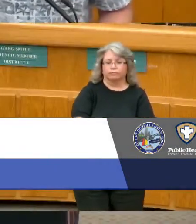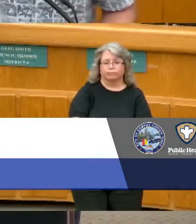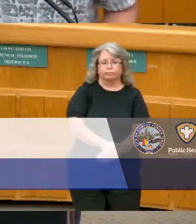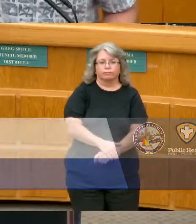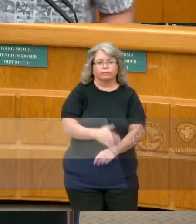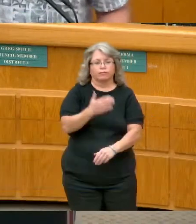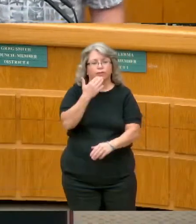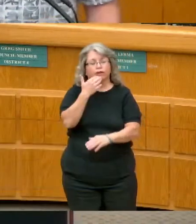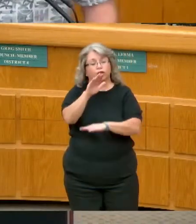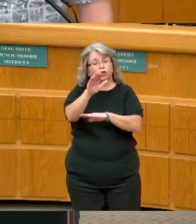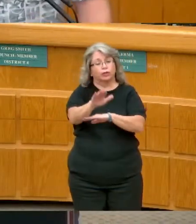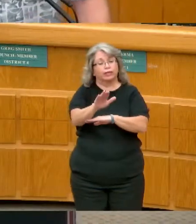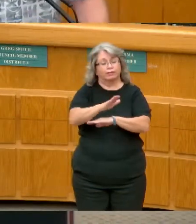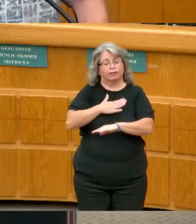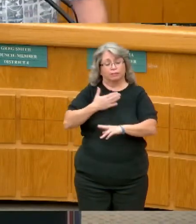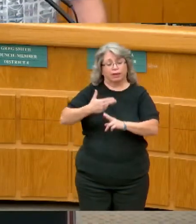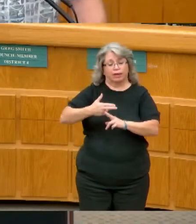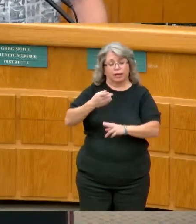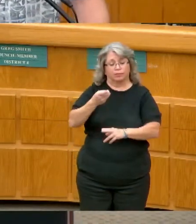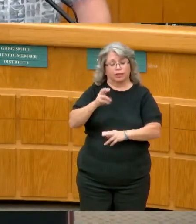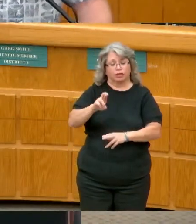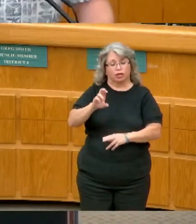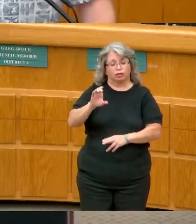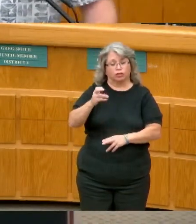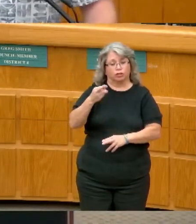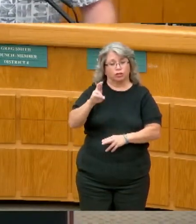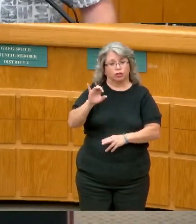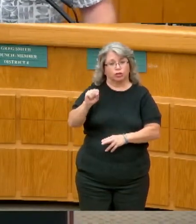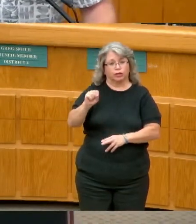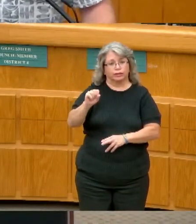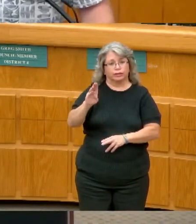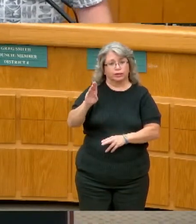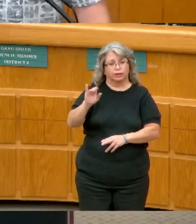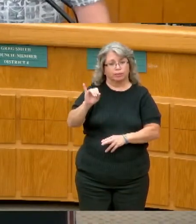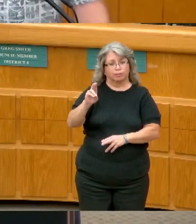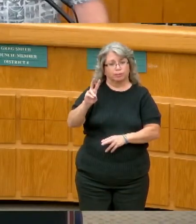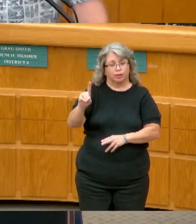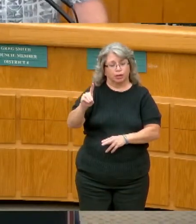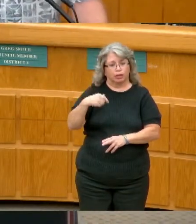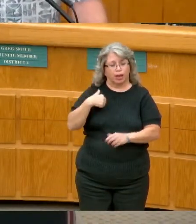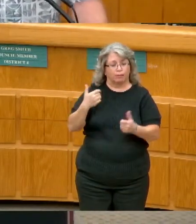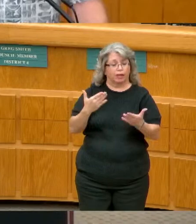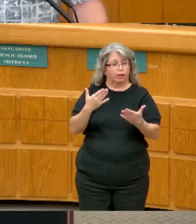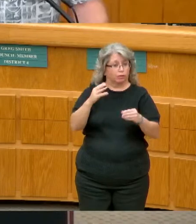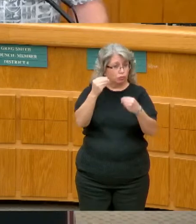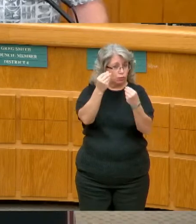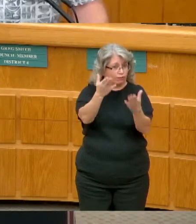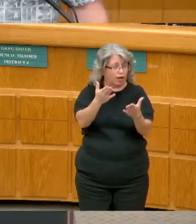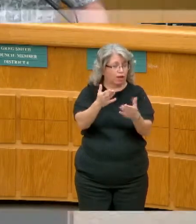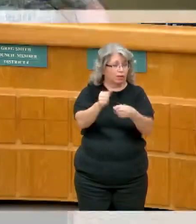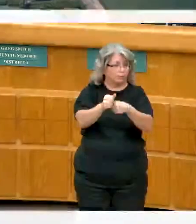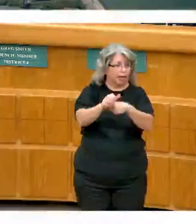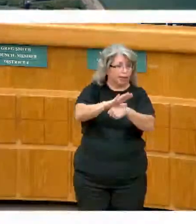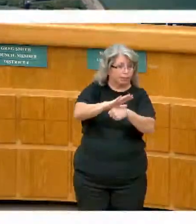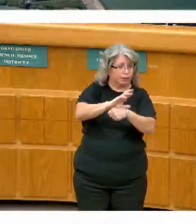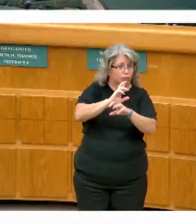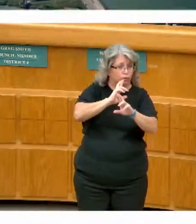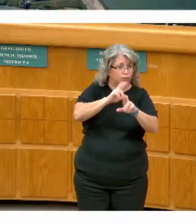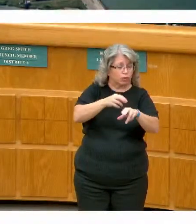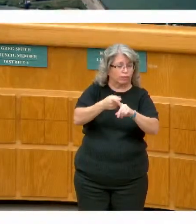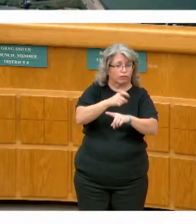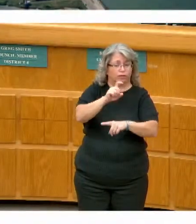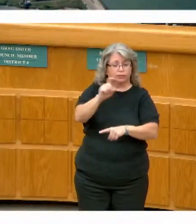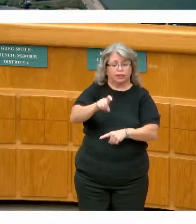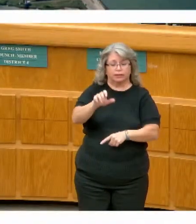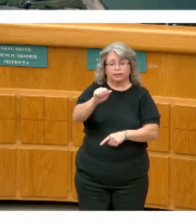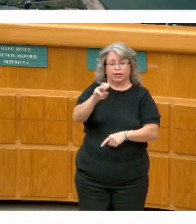Good evening, everybody. My name is Dr. Chris Bird. I'm here to give you this week's COVID-19 pandemic report on behalf of the Texas A&M